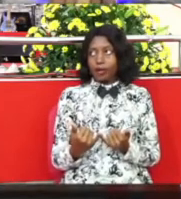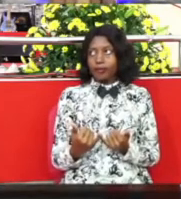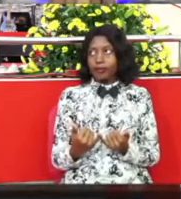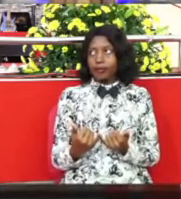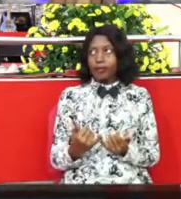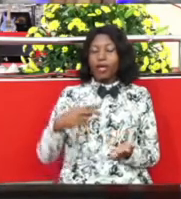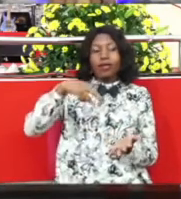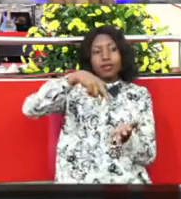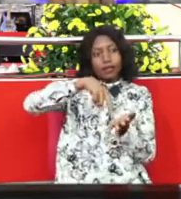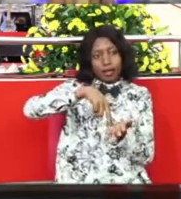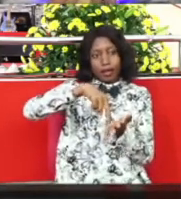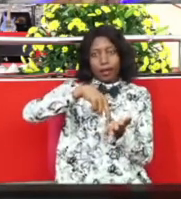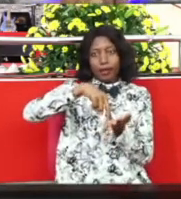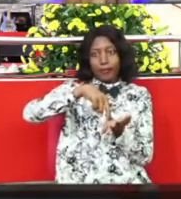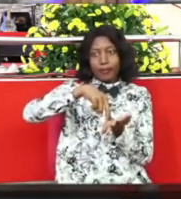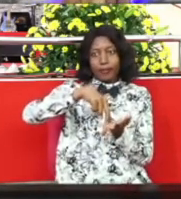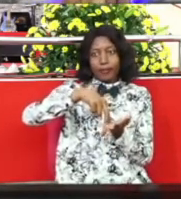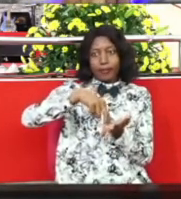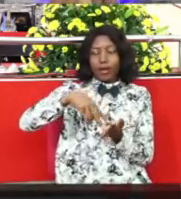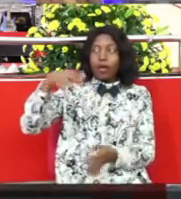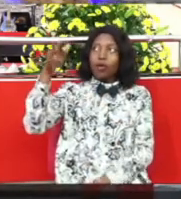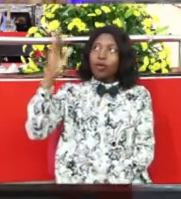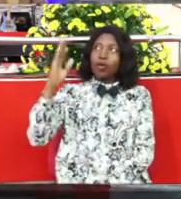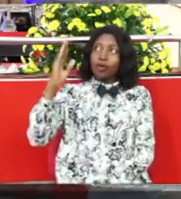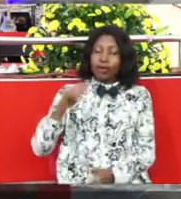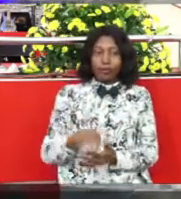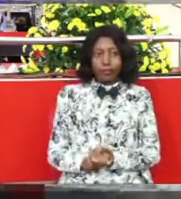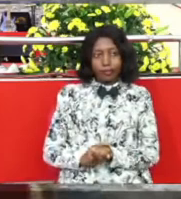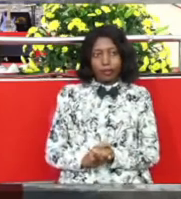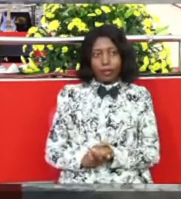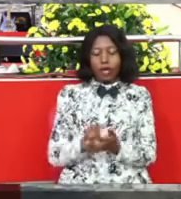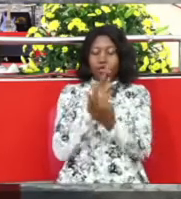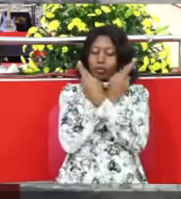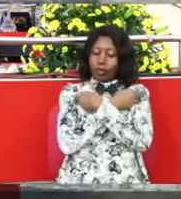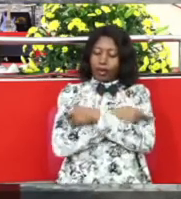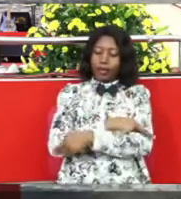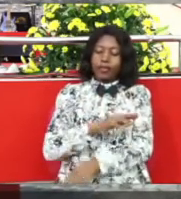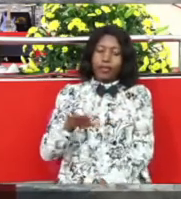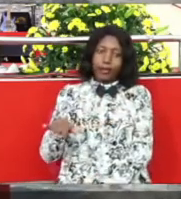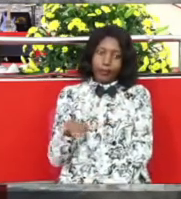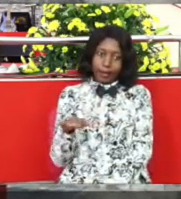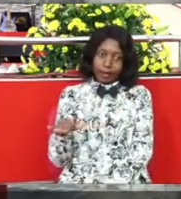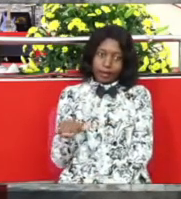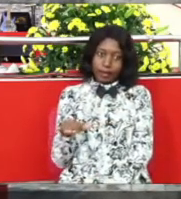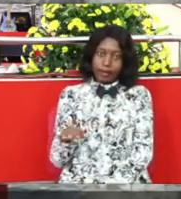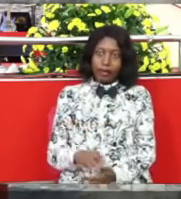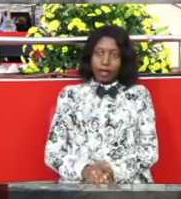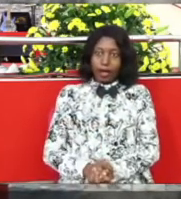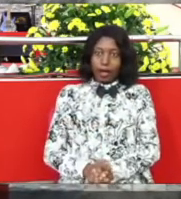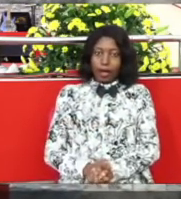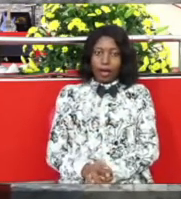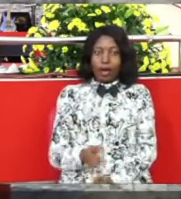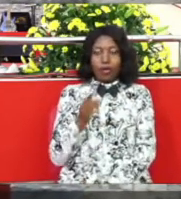arise, inuka, O Lord God, Mungu wangu, to your resting place, katika mahali pako pambapumziko, you and